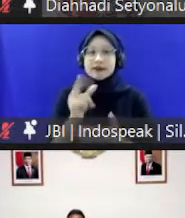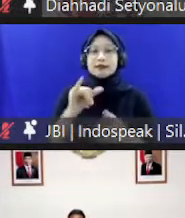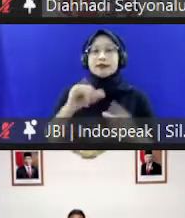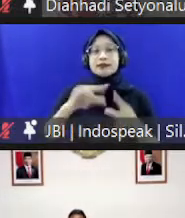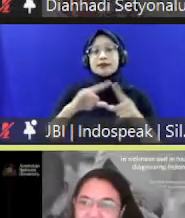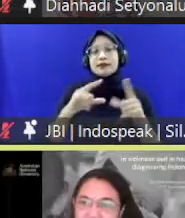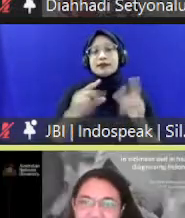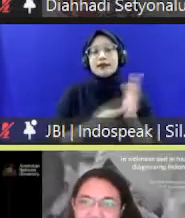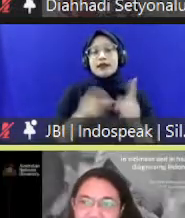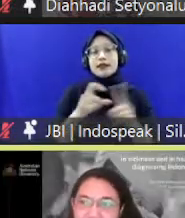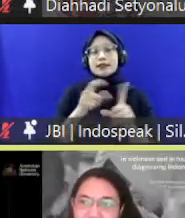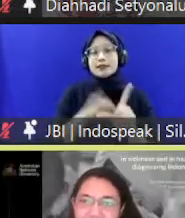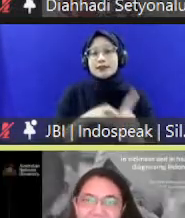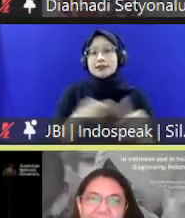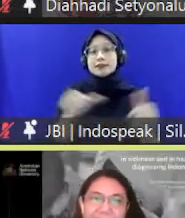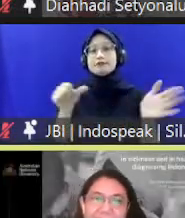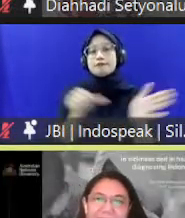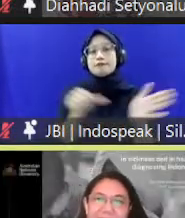to